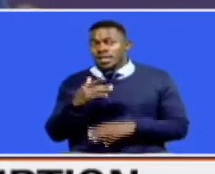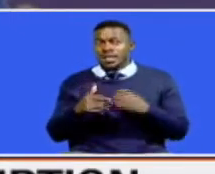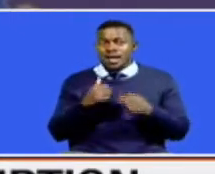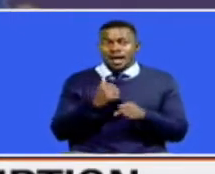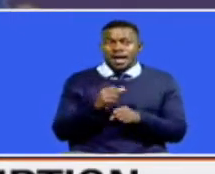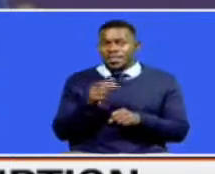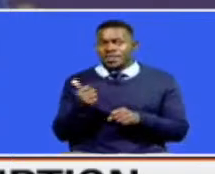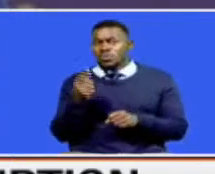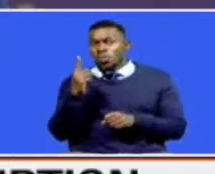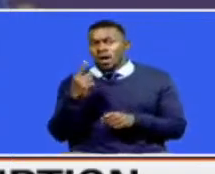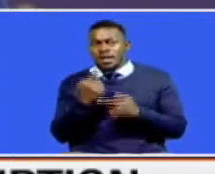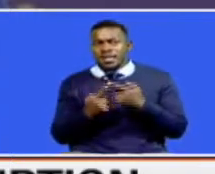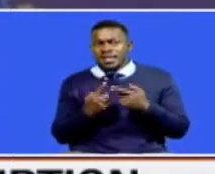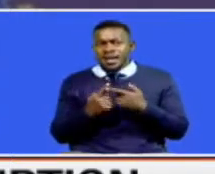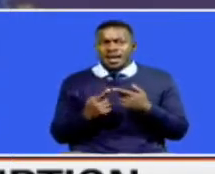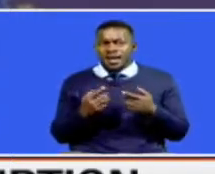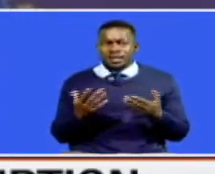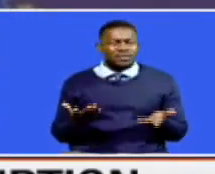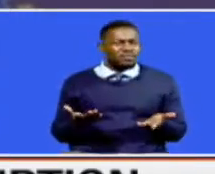Medium,